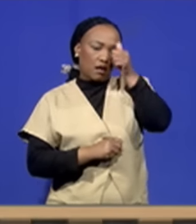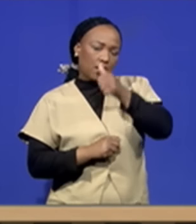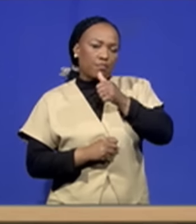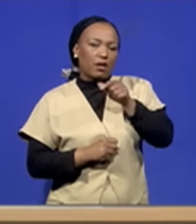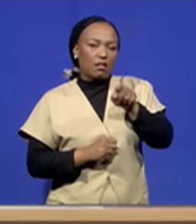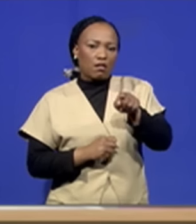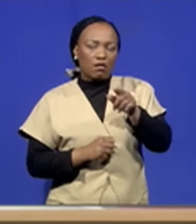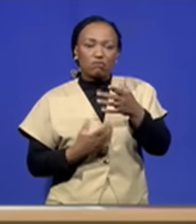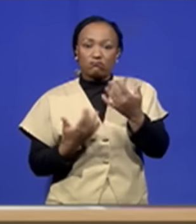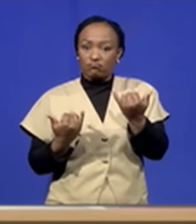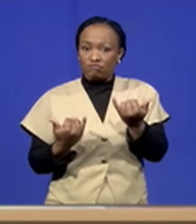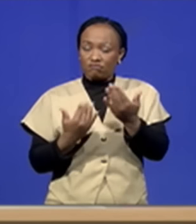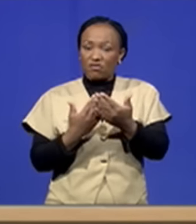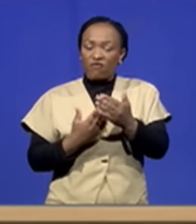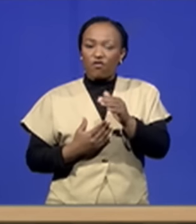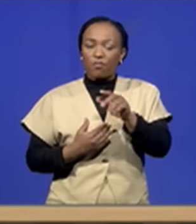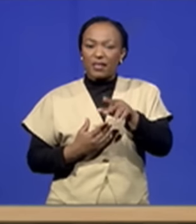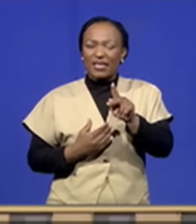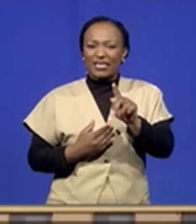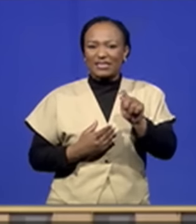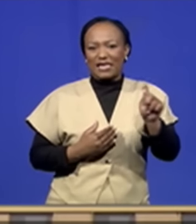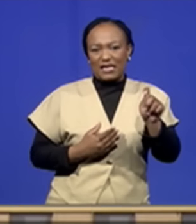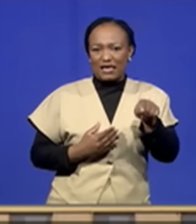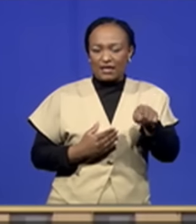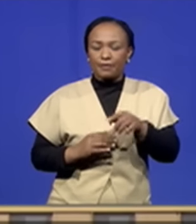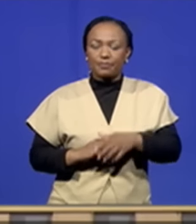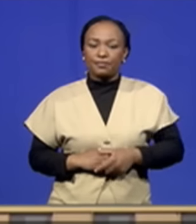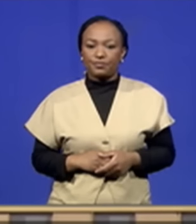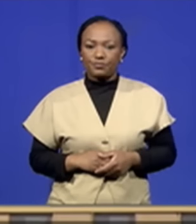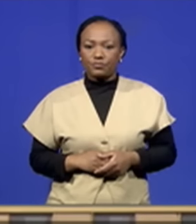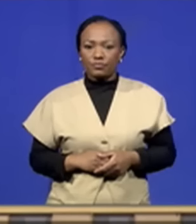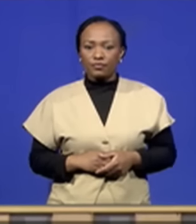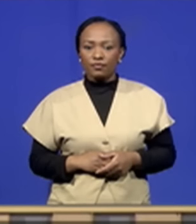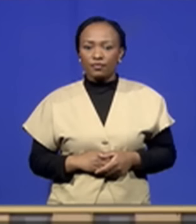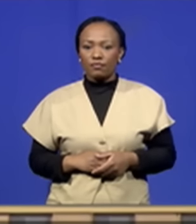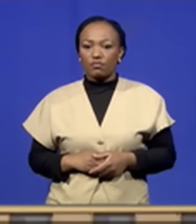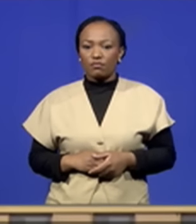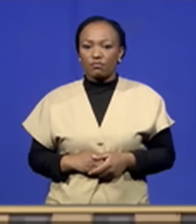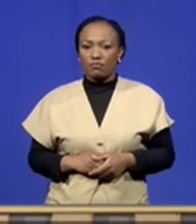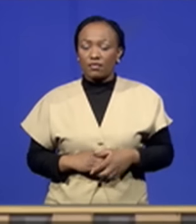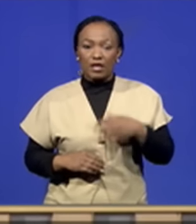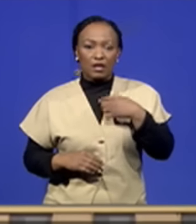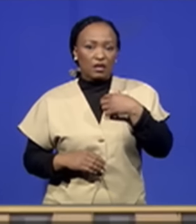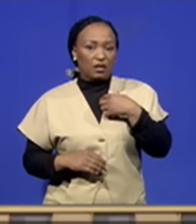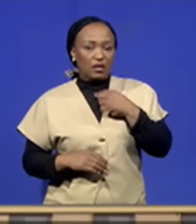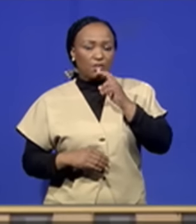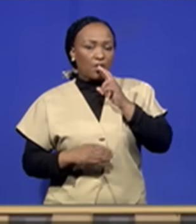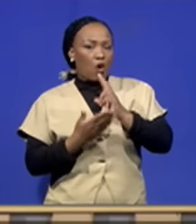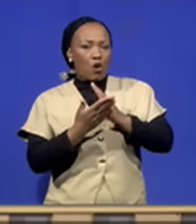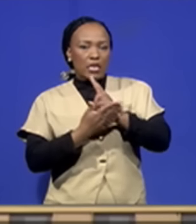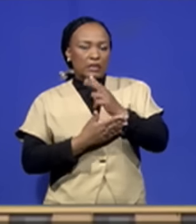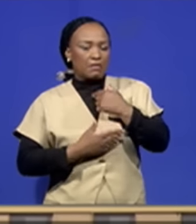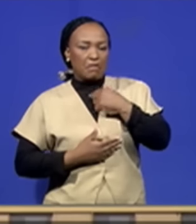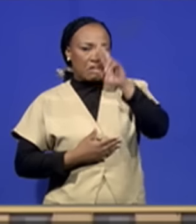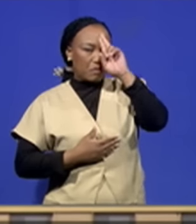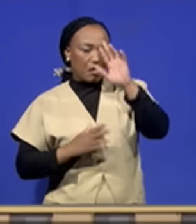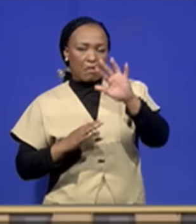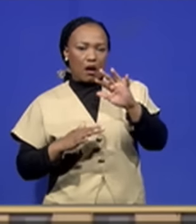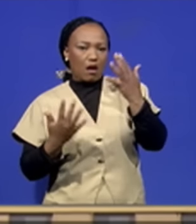gape tshedimosetso ka ga PKTT. I can honestly not recall asking them about